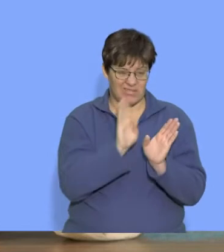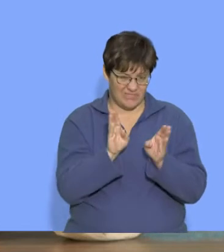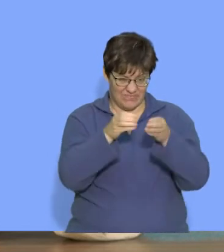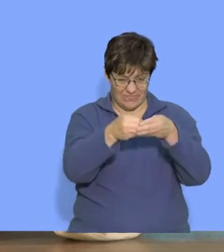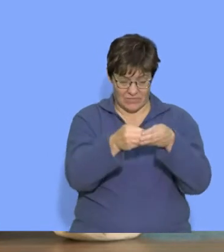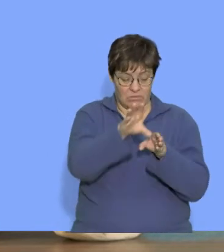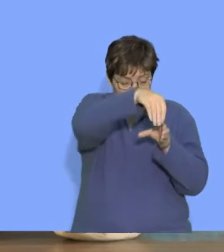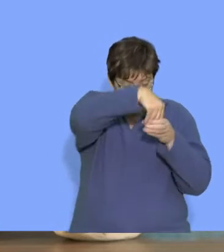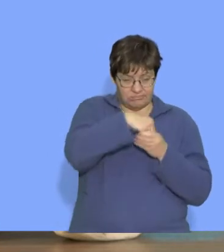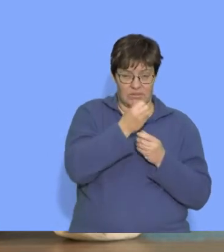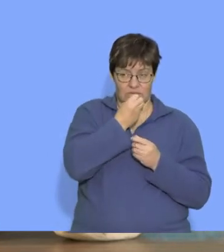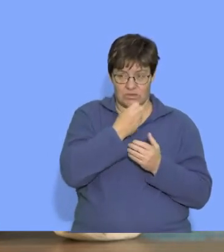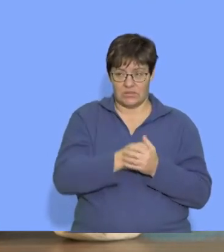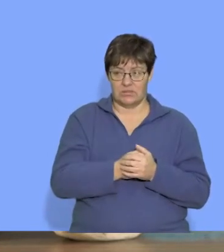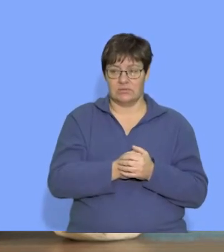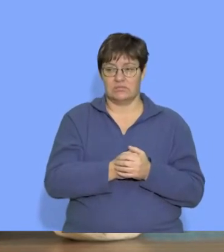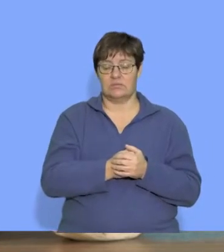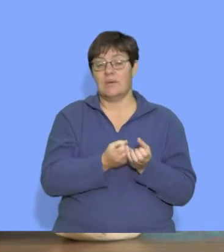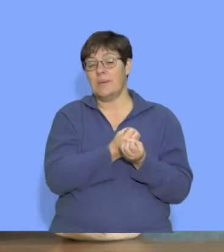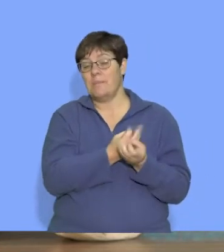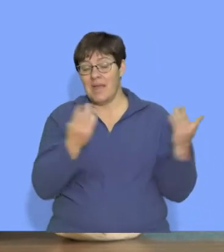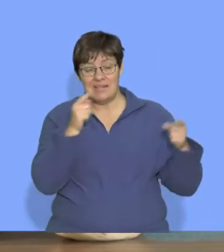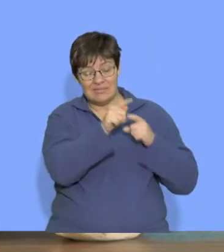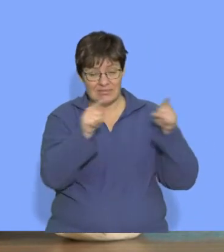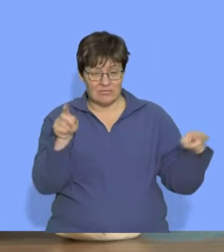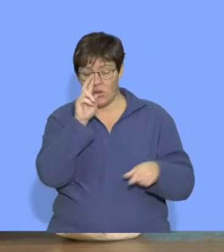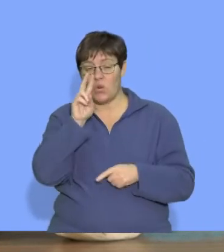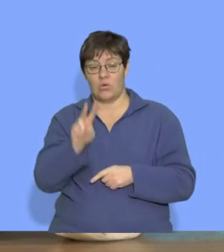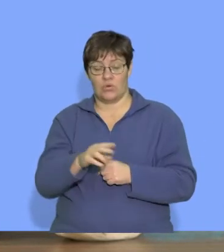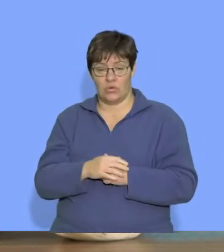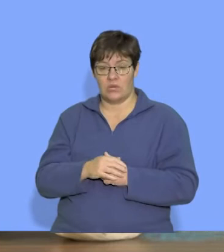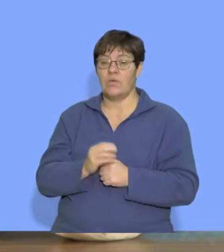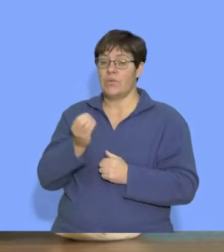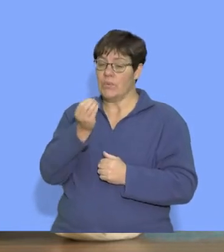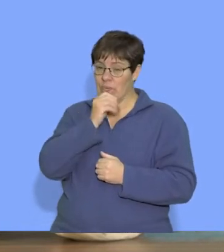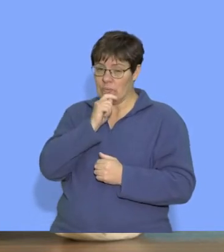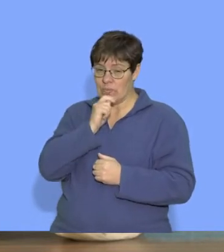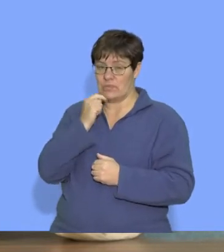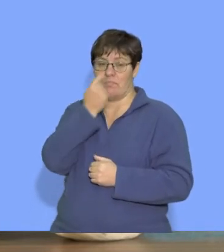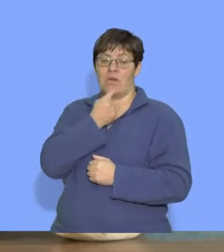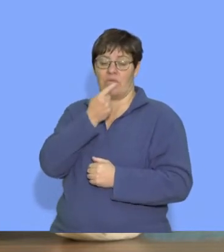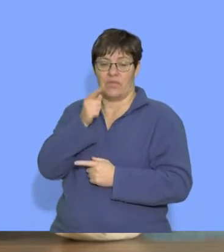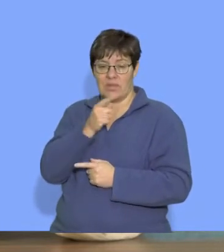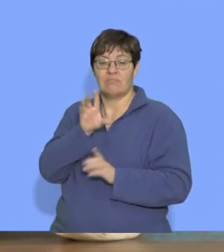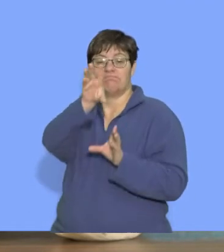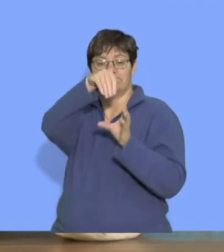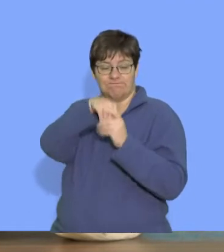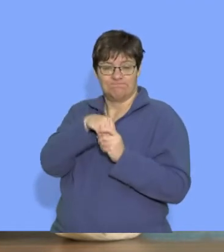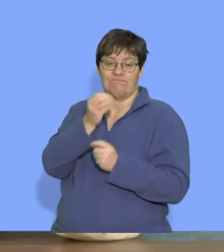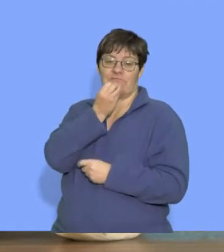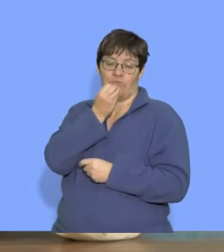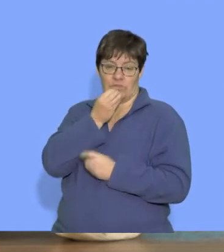false feet to engulf the food. Many individuals that we will look at now use a mouth to be able